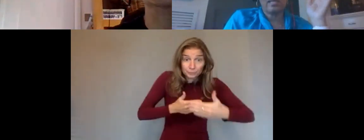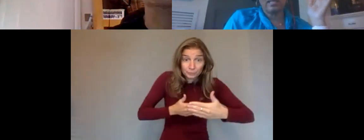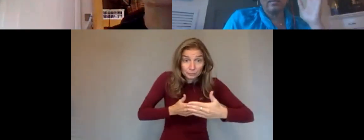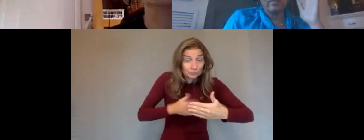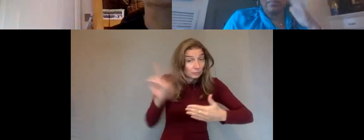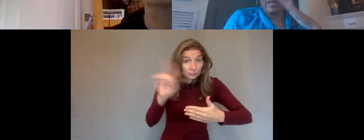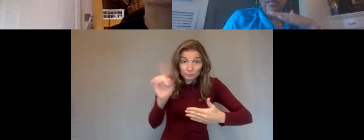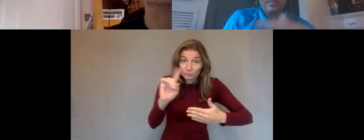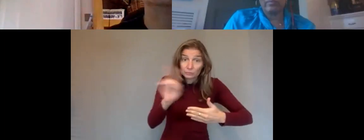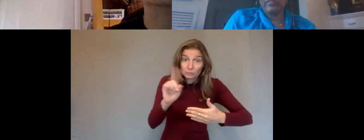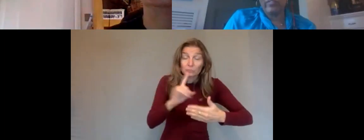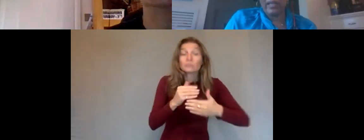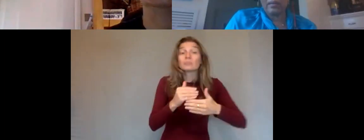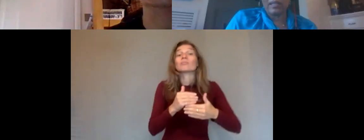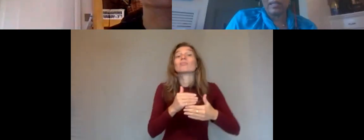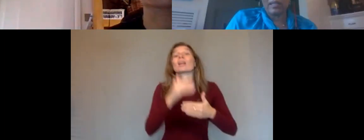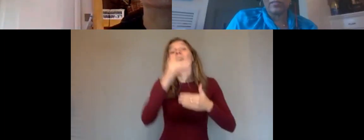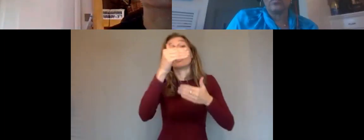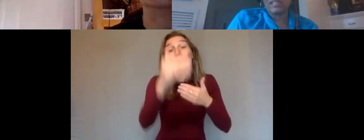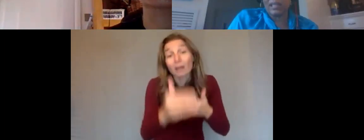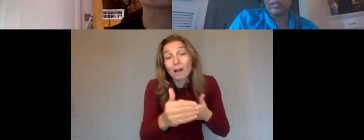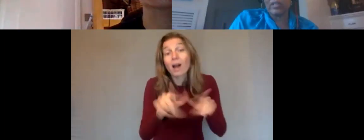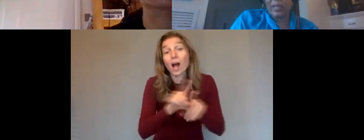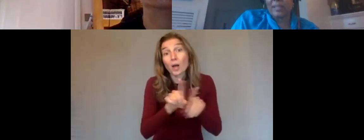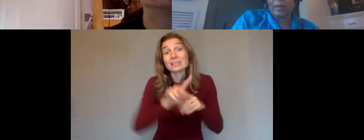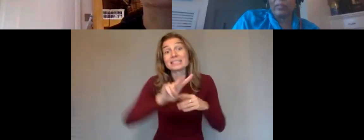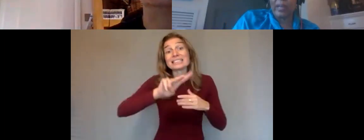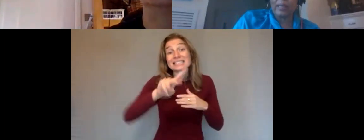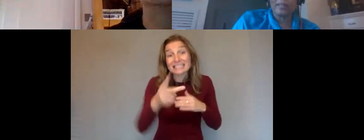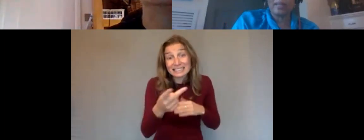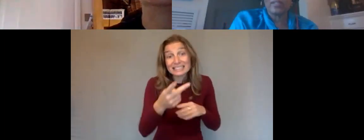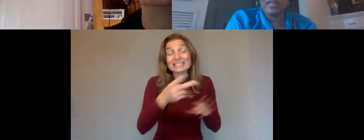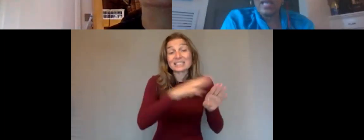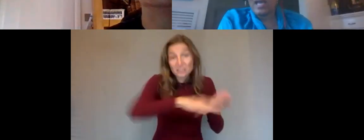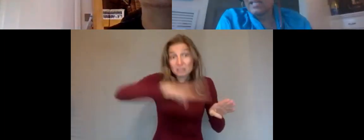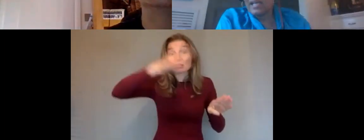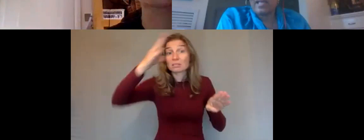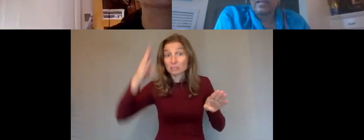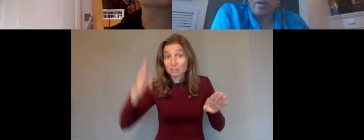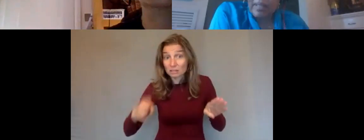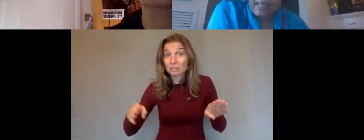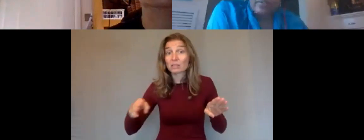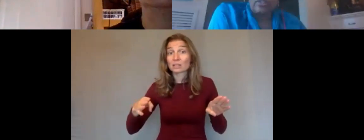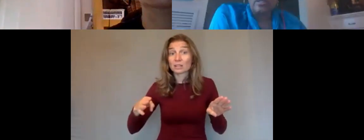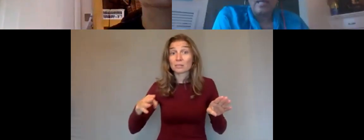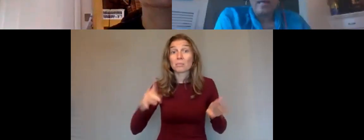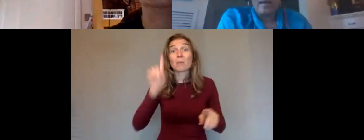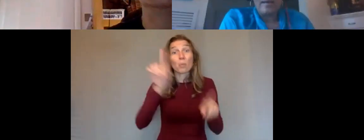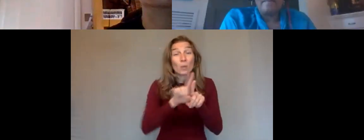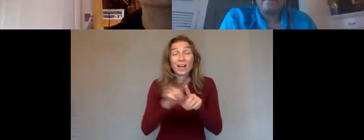the secondary pandemic that we find ourselves, or the secondary crisis that we find ourselves in, and that's the economic